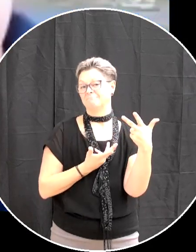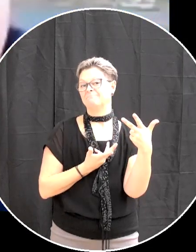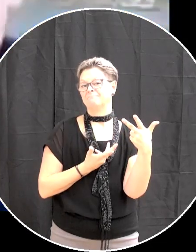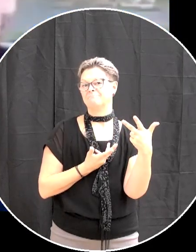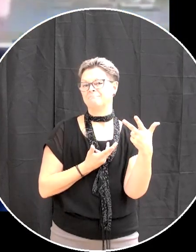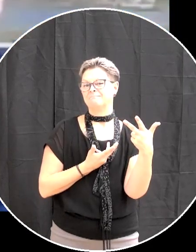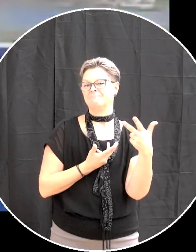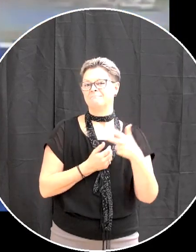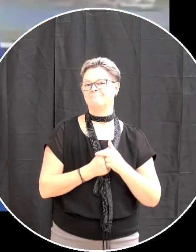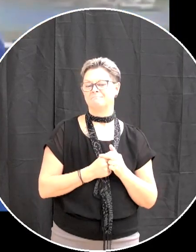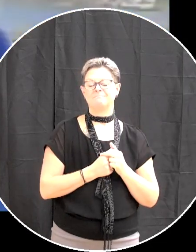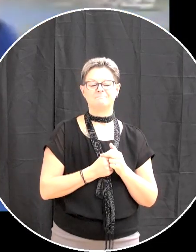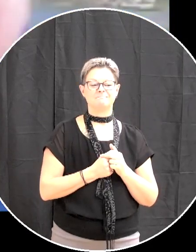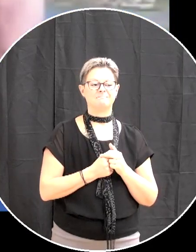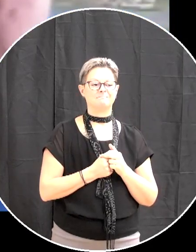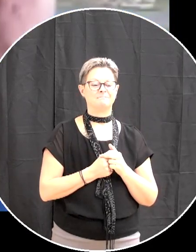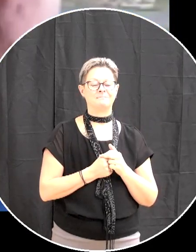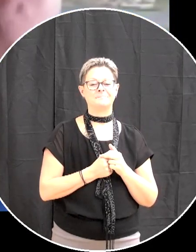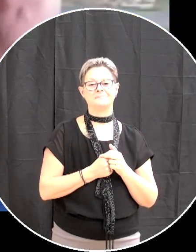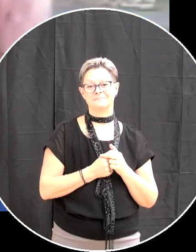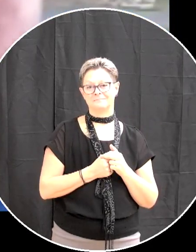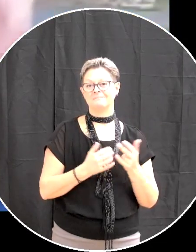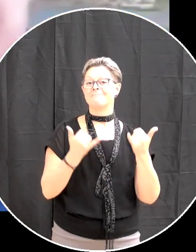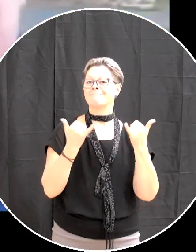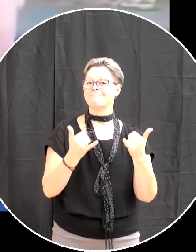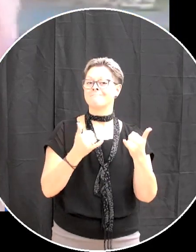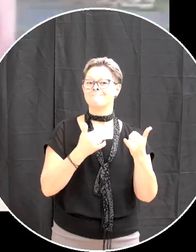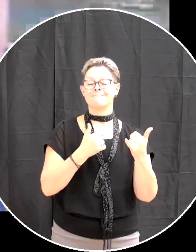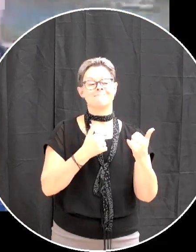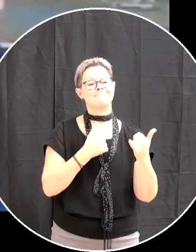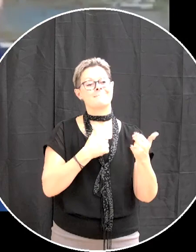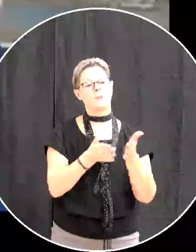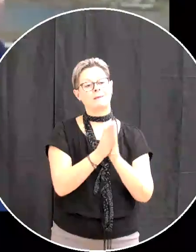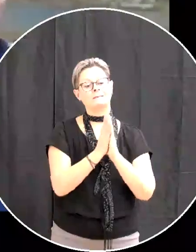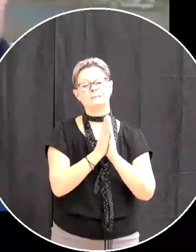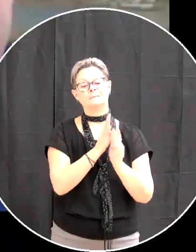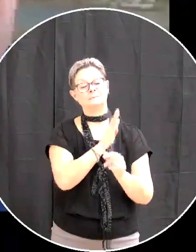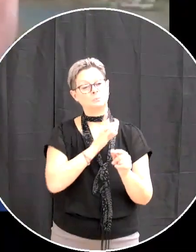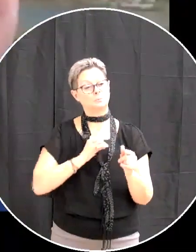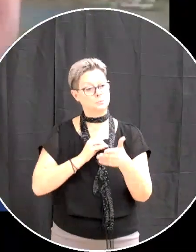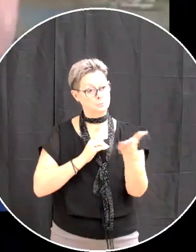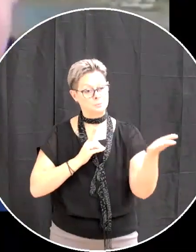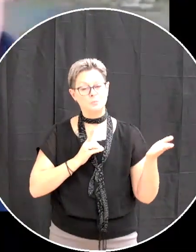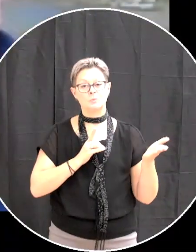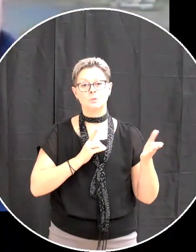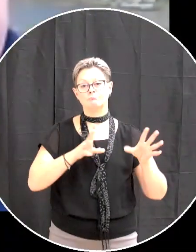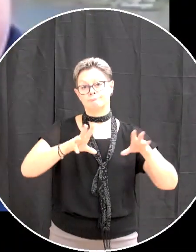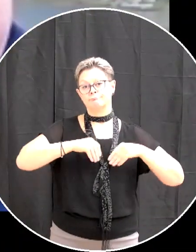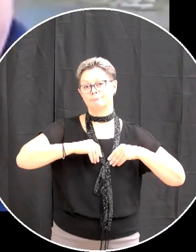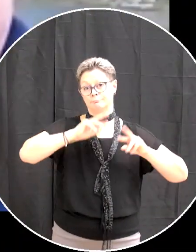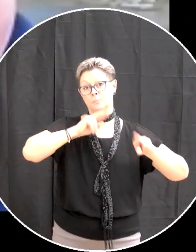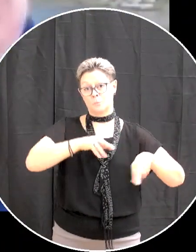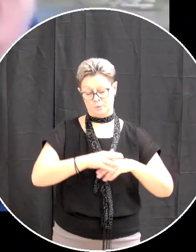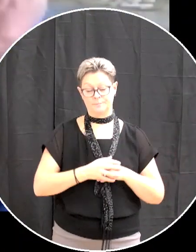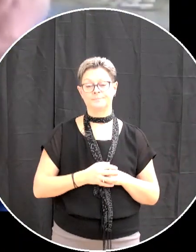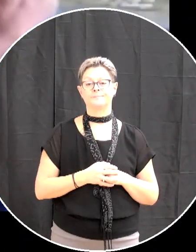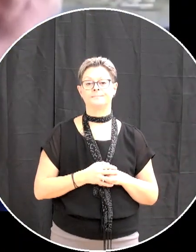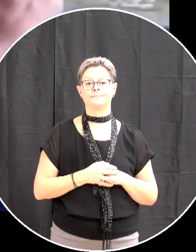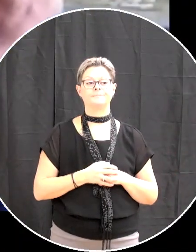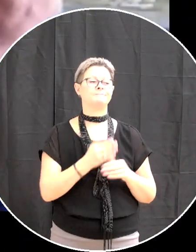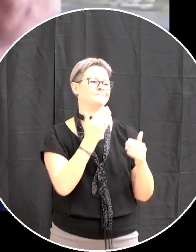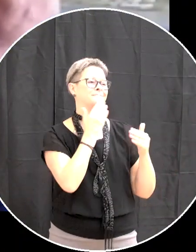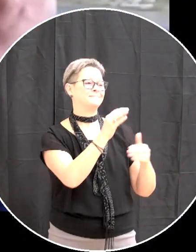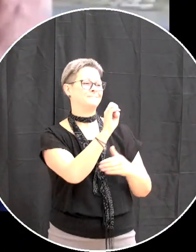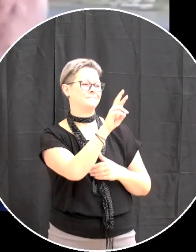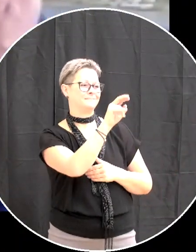time. And I'd like to move that the board would adopt this report. Thank you, Eric.